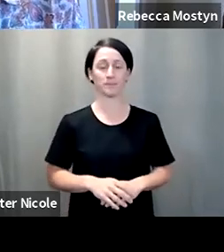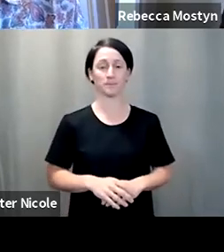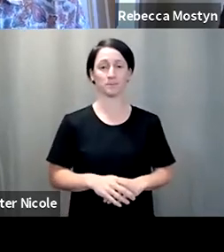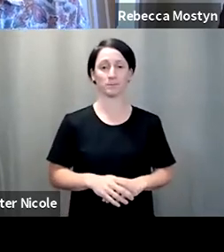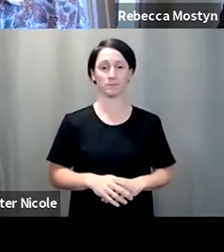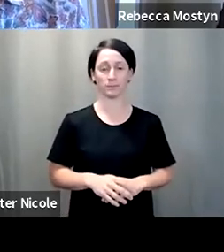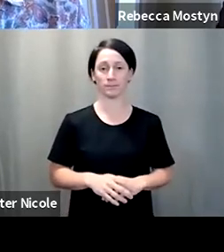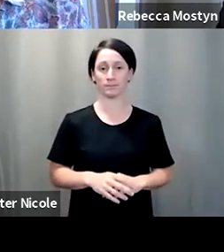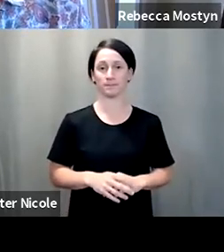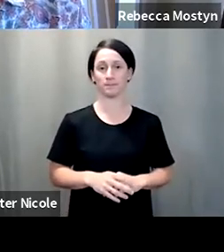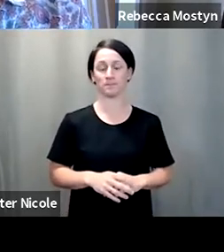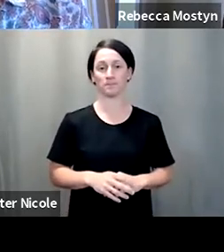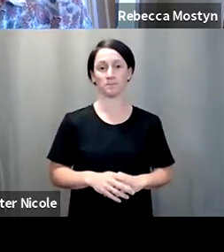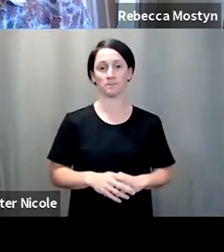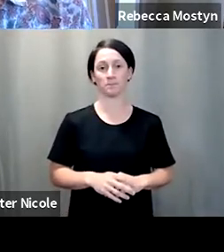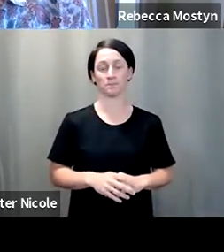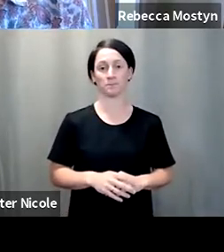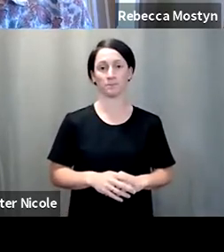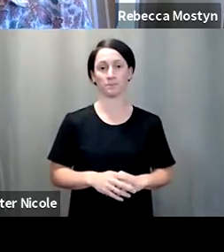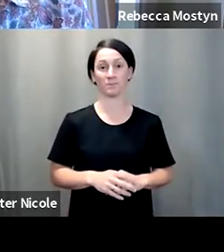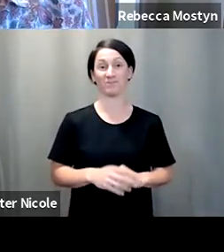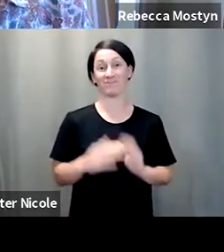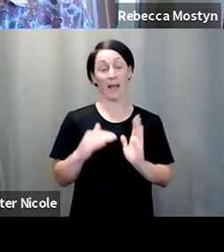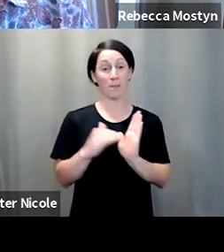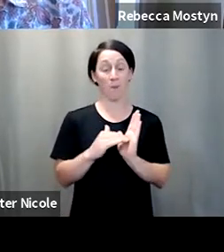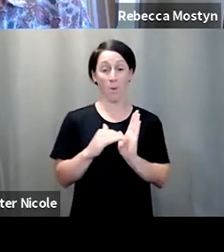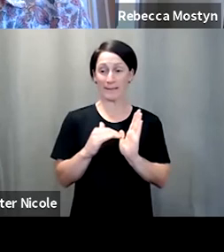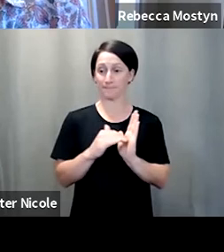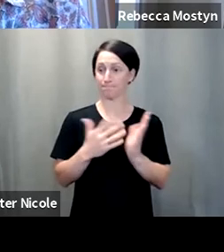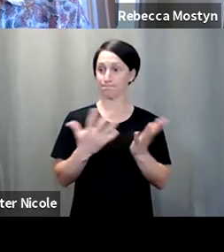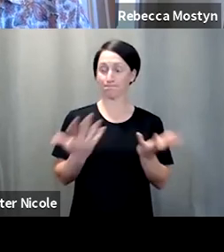current lack of coordination in the US,